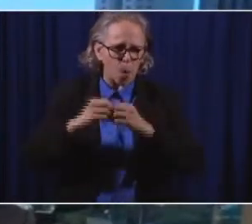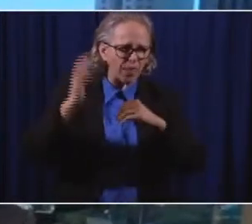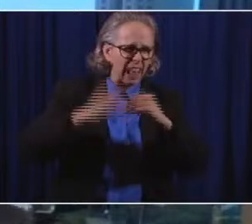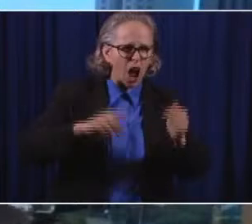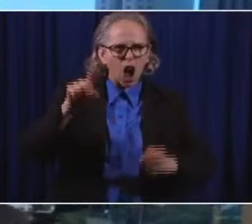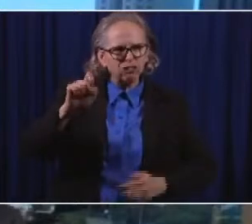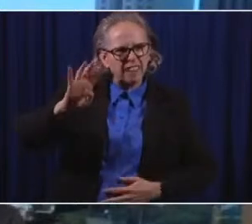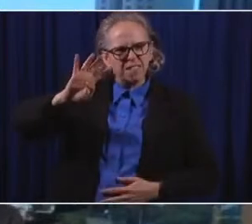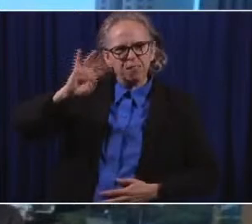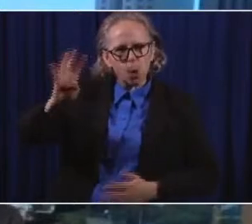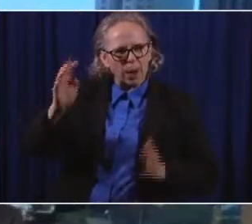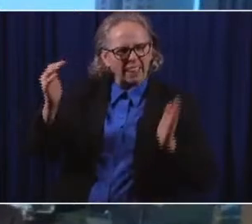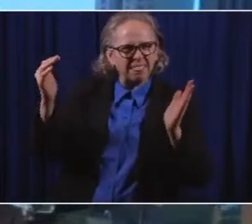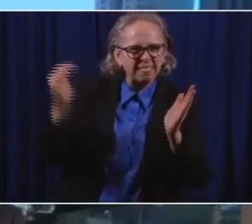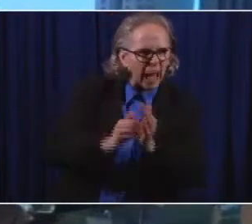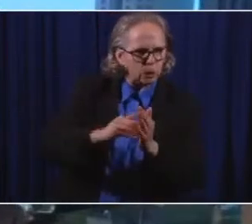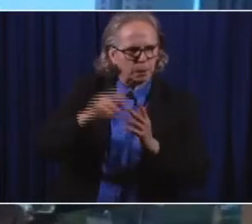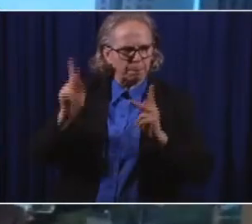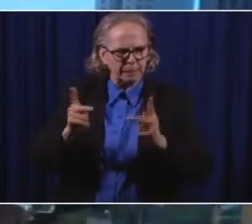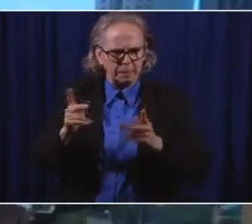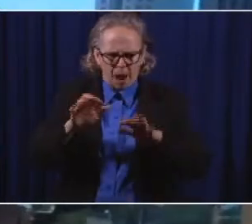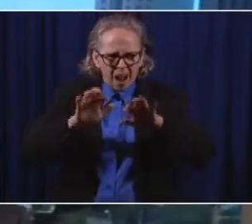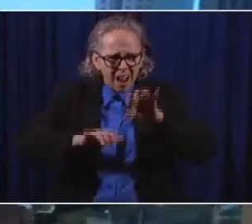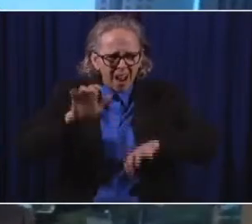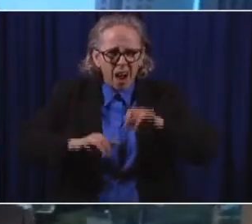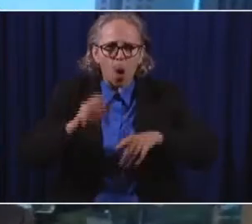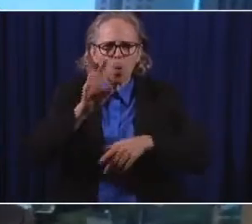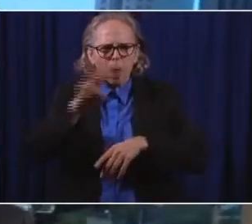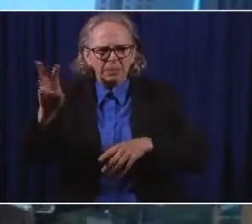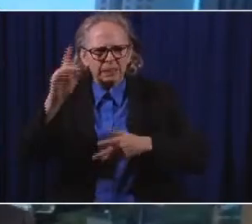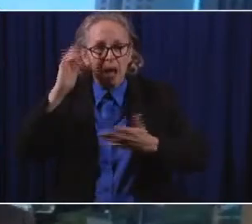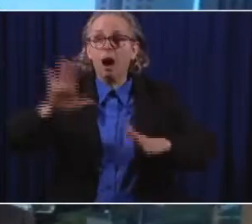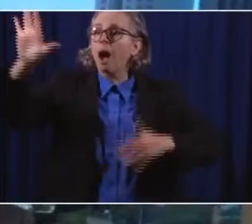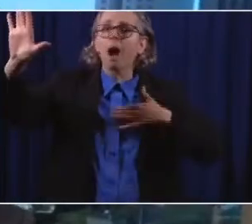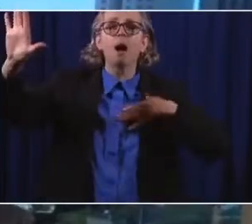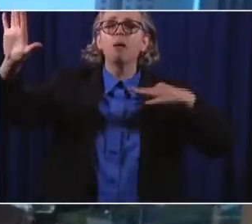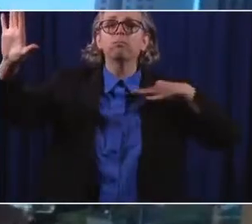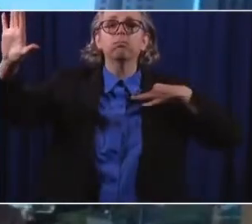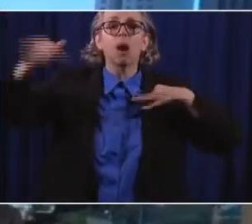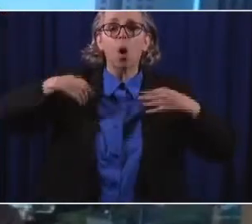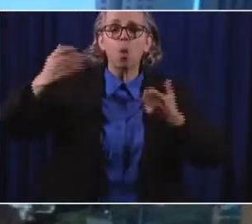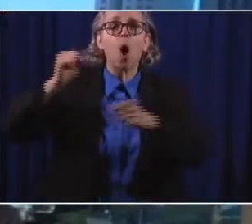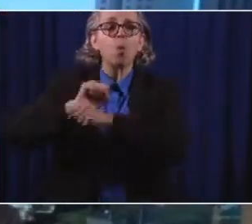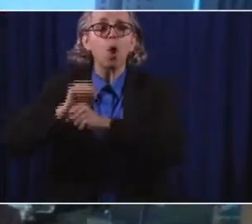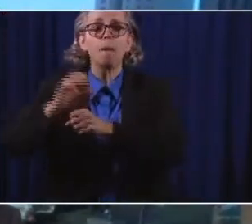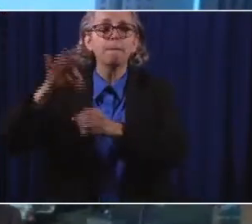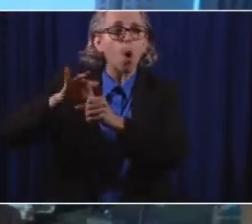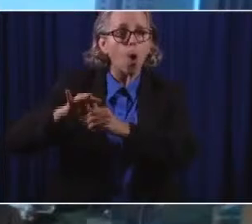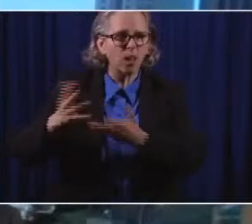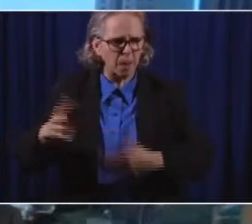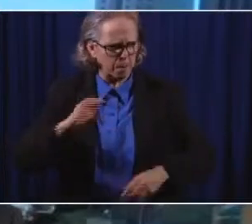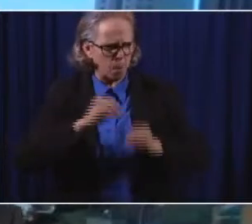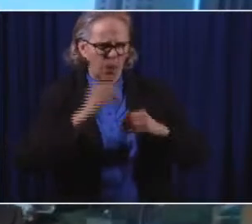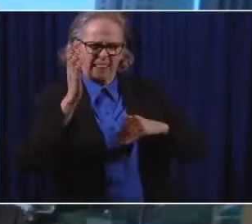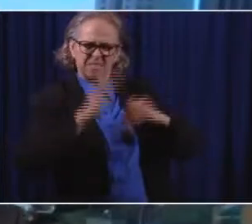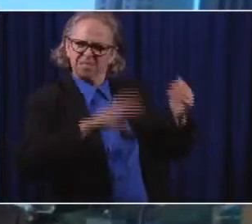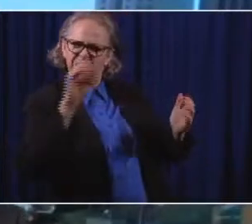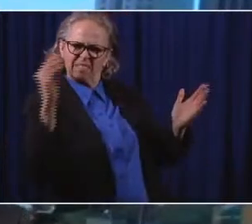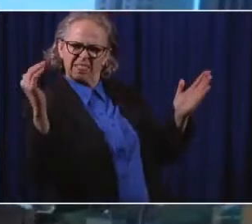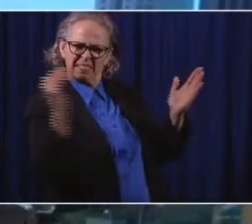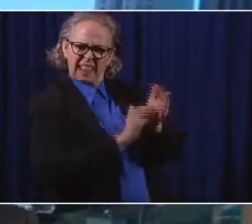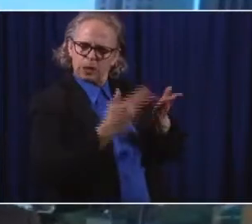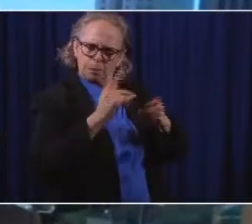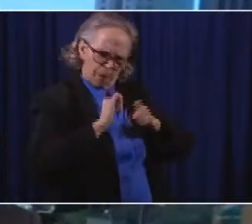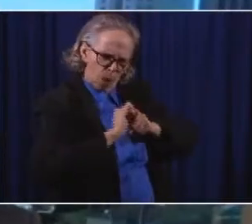poll workers. And as we stand today, well over 50,000 of them have been trained and are ready to go to open our polling locations in a safe